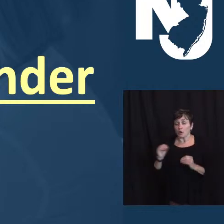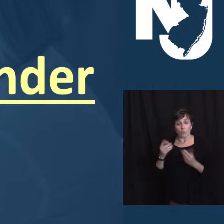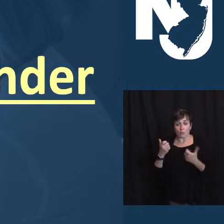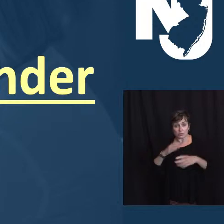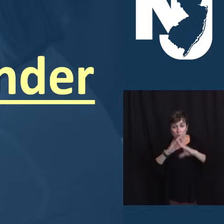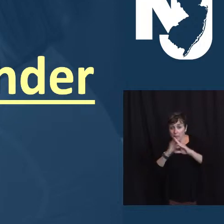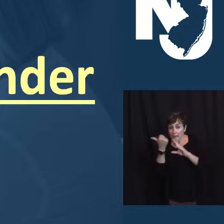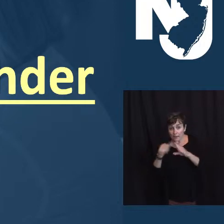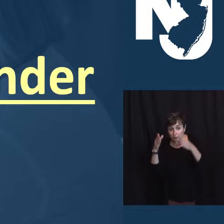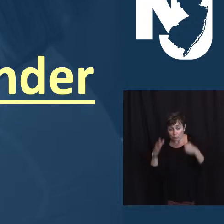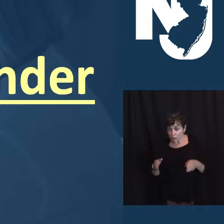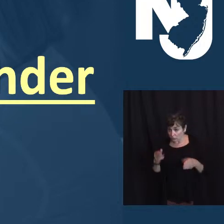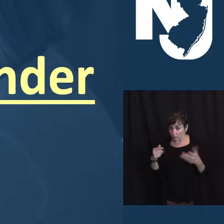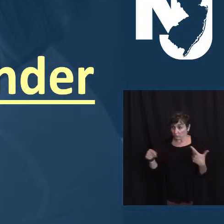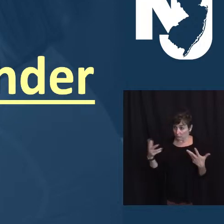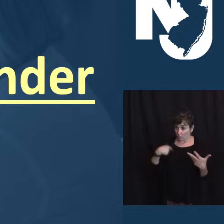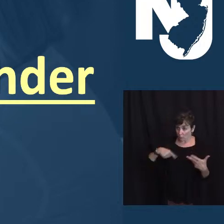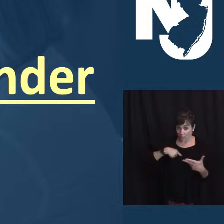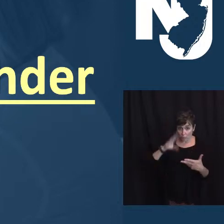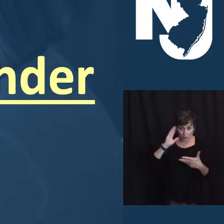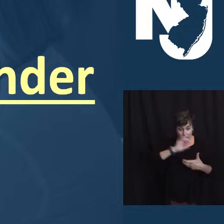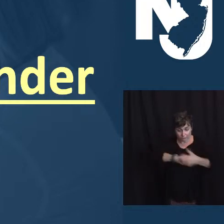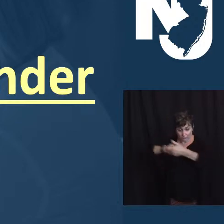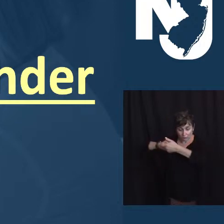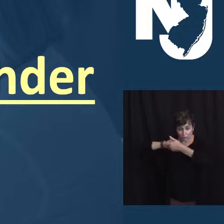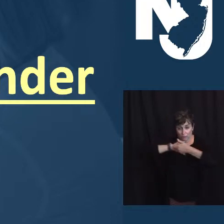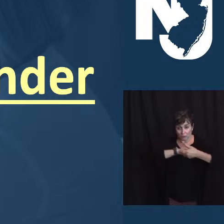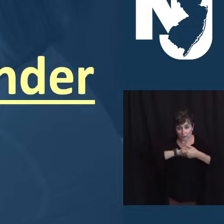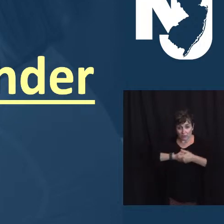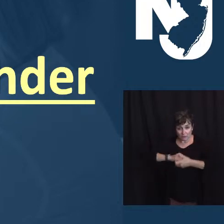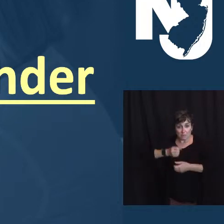Together, we are going to make COVID history.